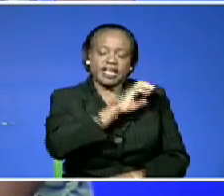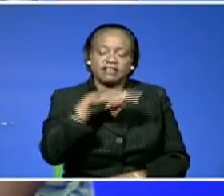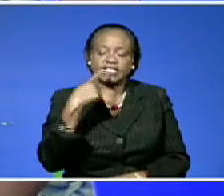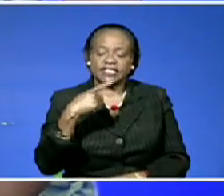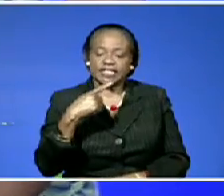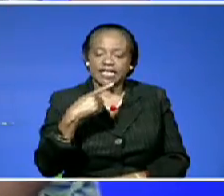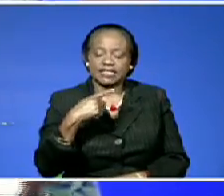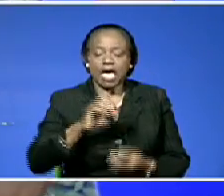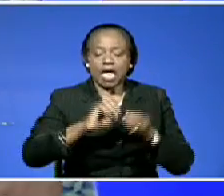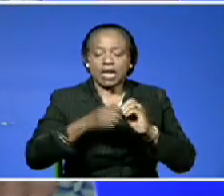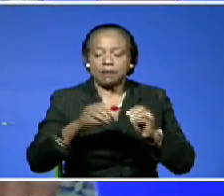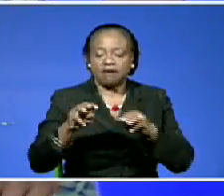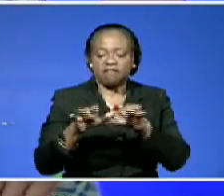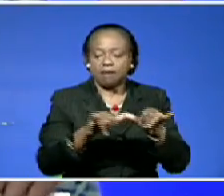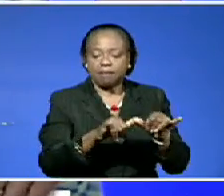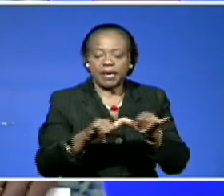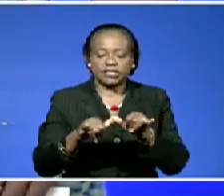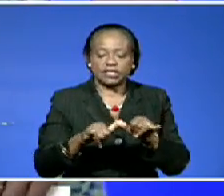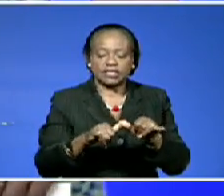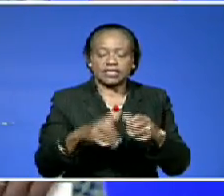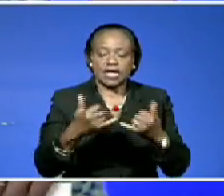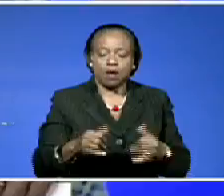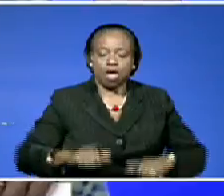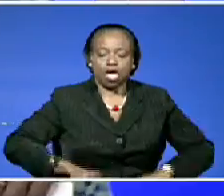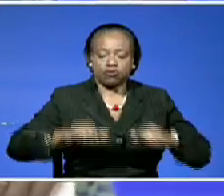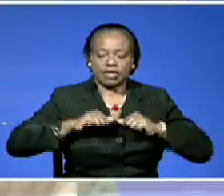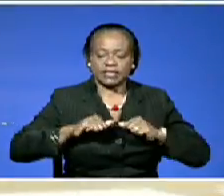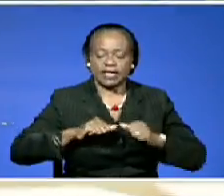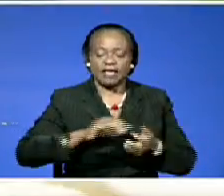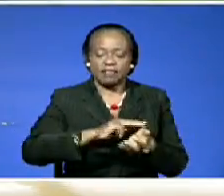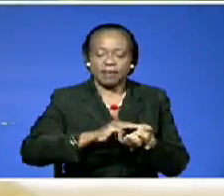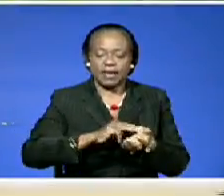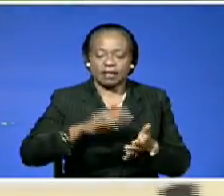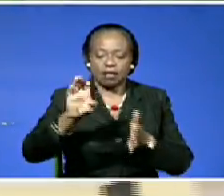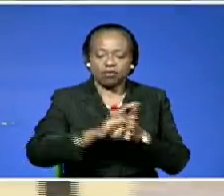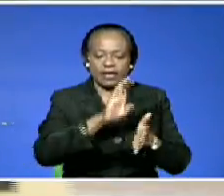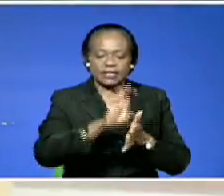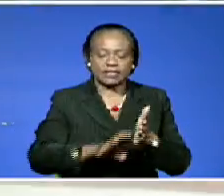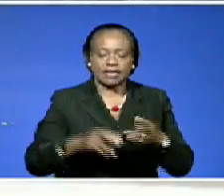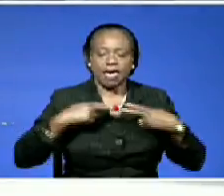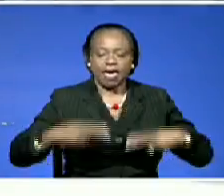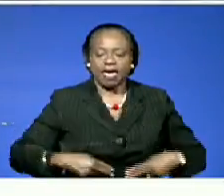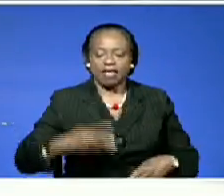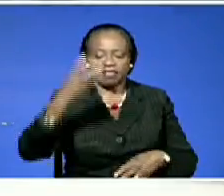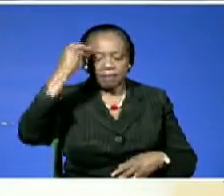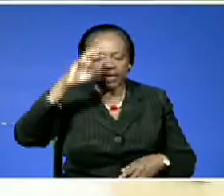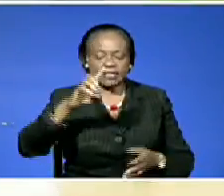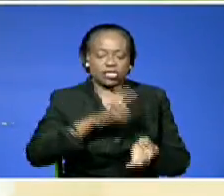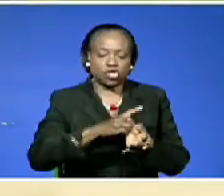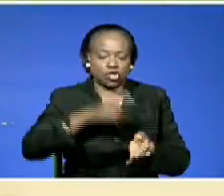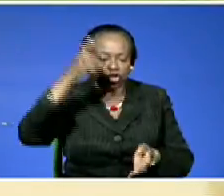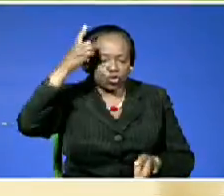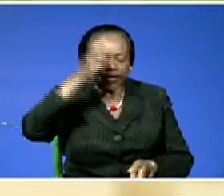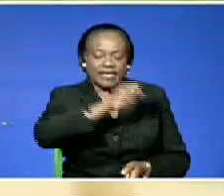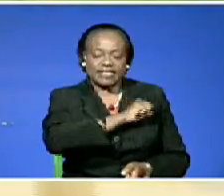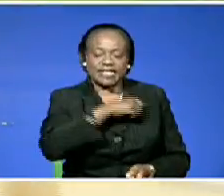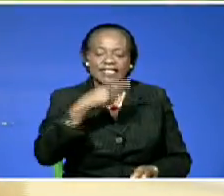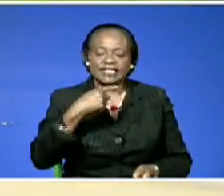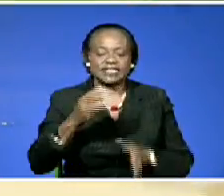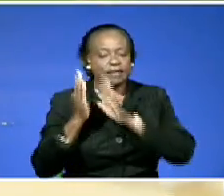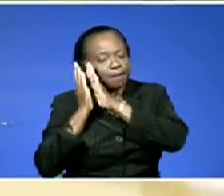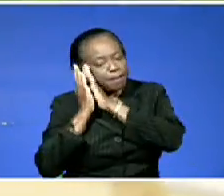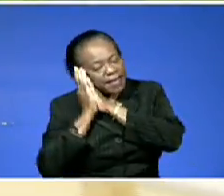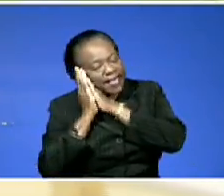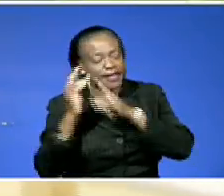have been implemented to address the medical crisis. Health Minister Dr. Dwayne Sands says the bed shortage at Princess Margaret Hospital